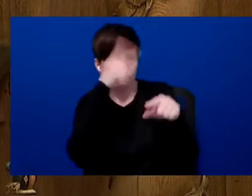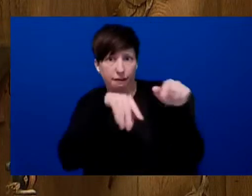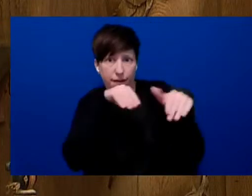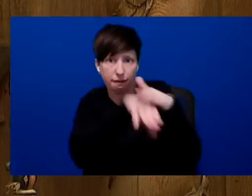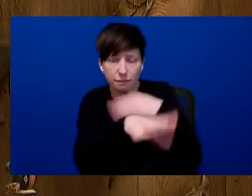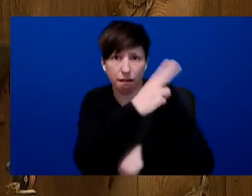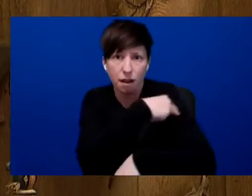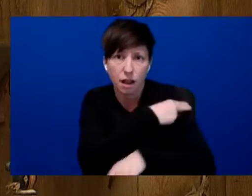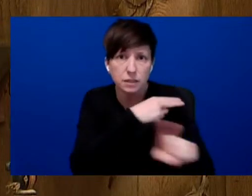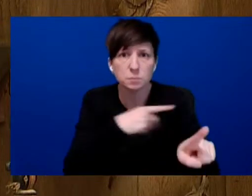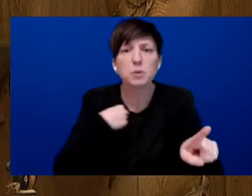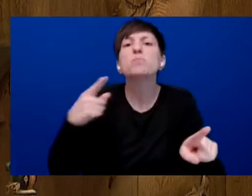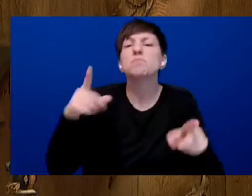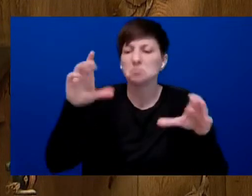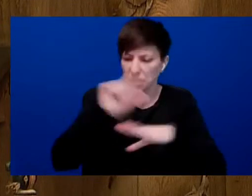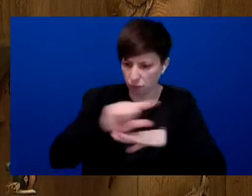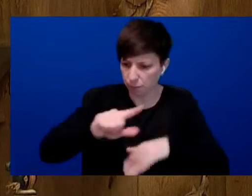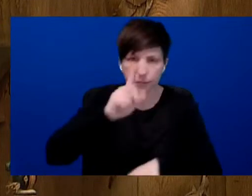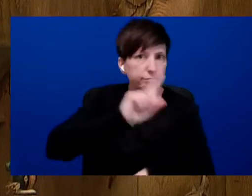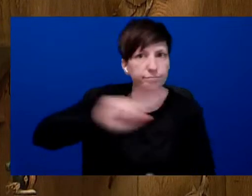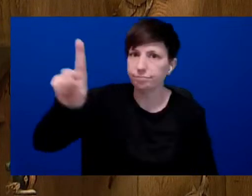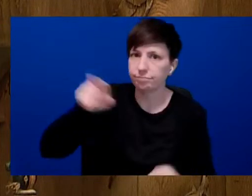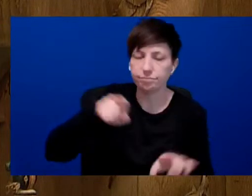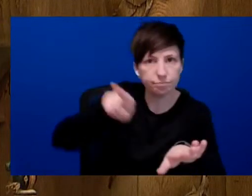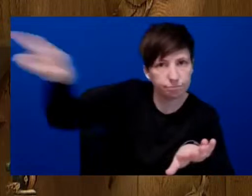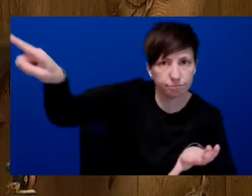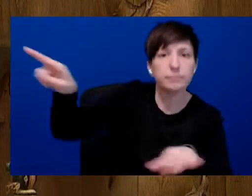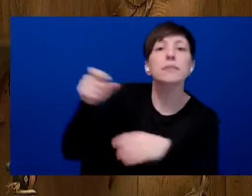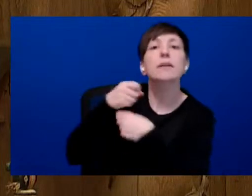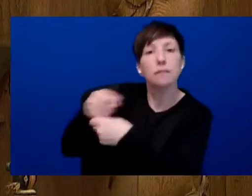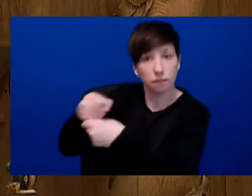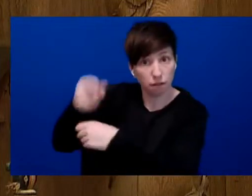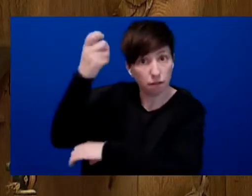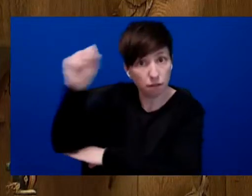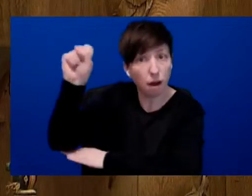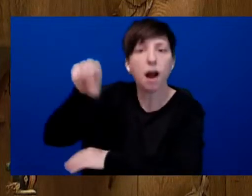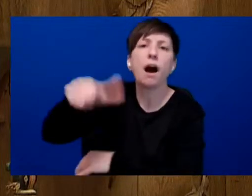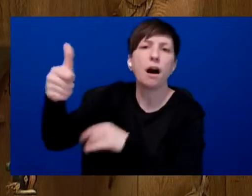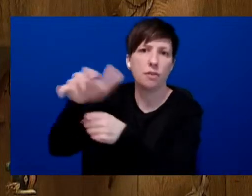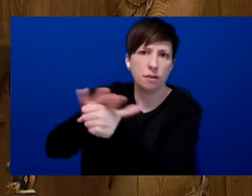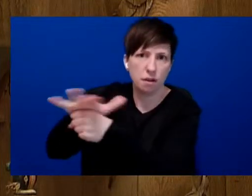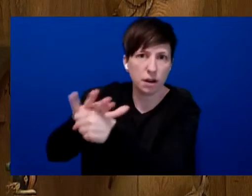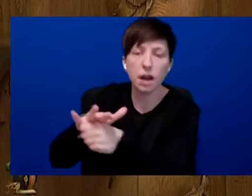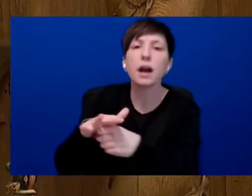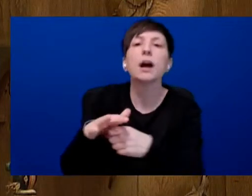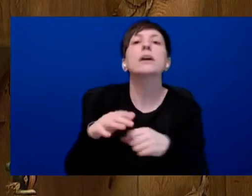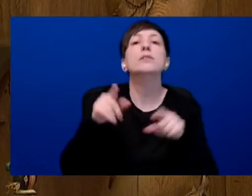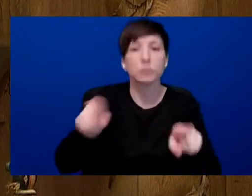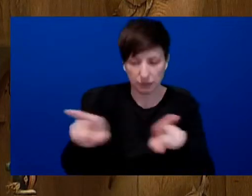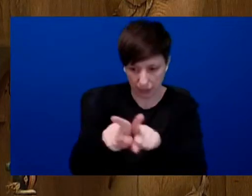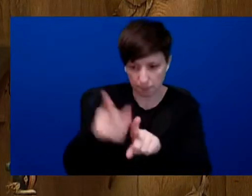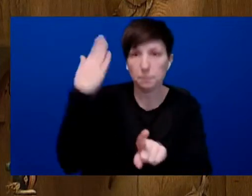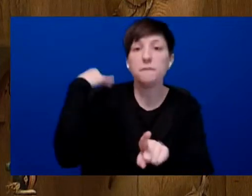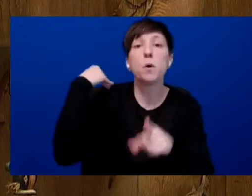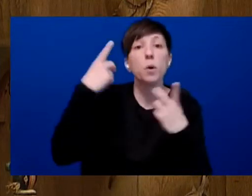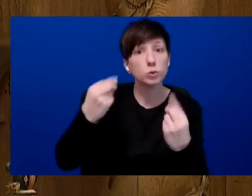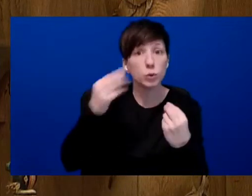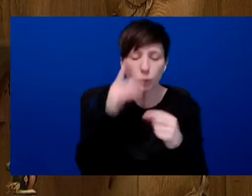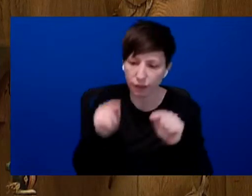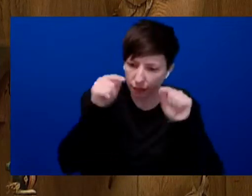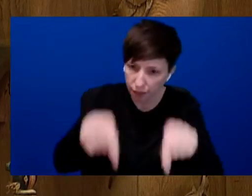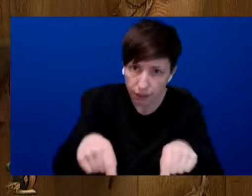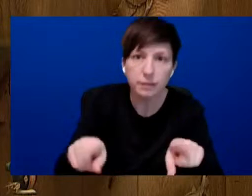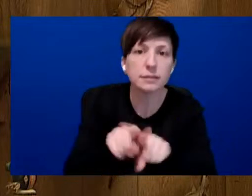for protests, your government will take similar action to ensure classrooms are not disrupted and kids can feel safe at